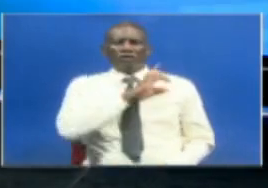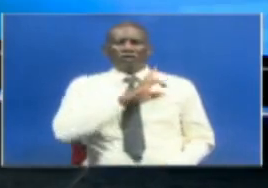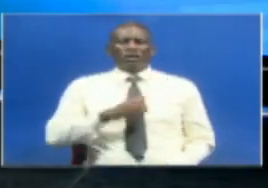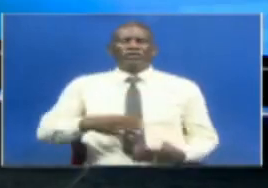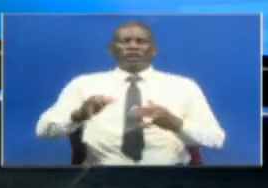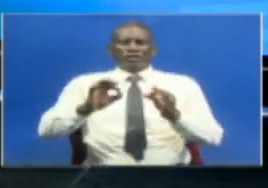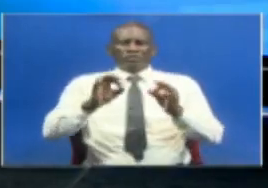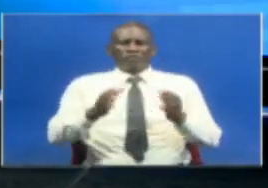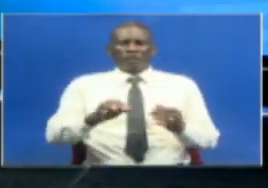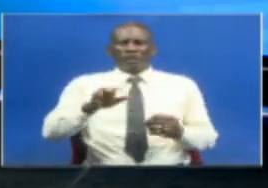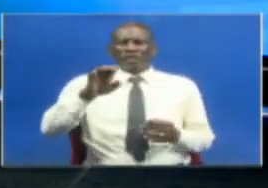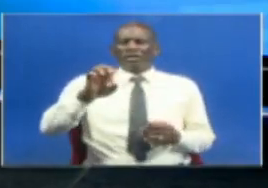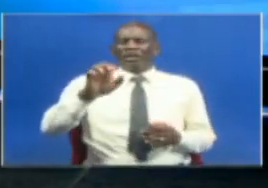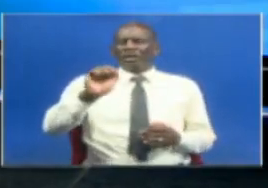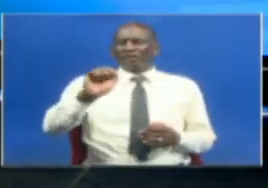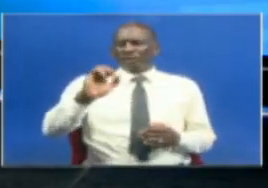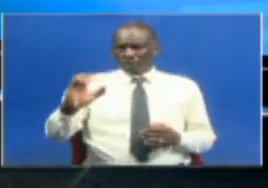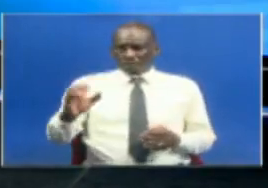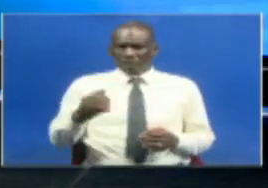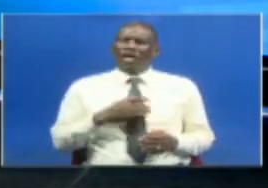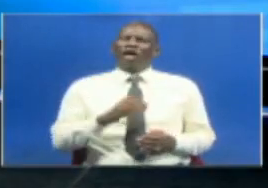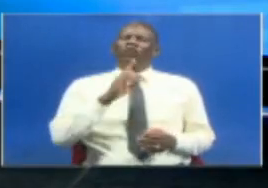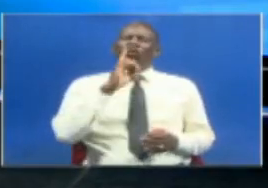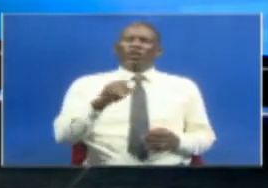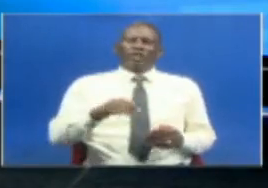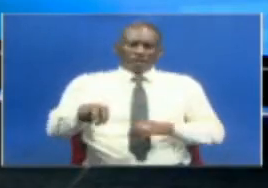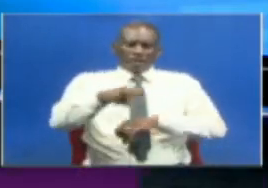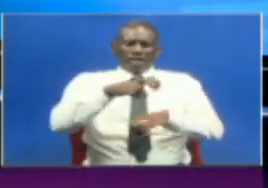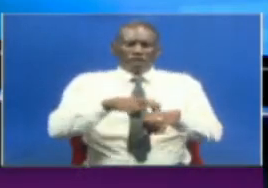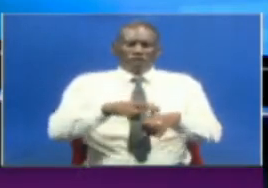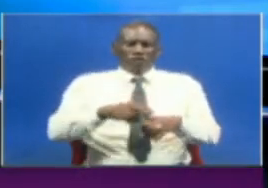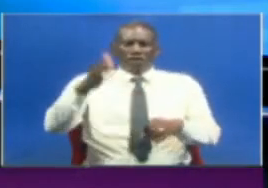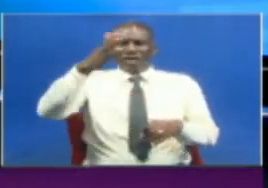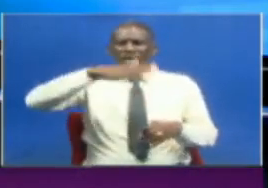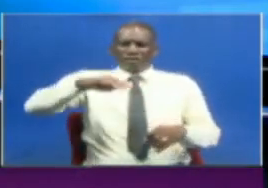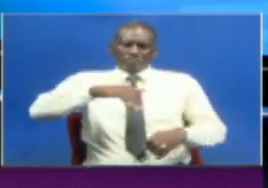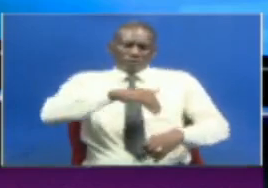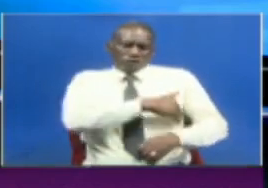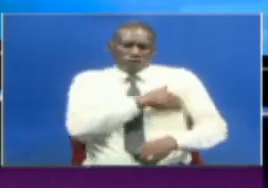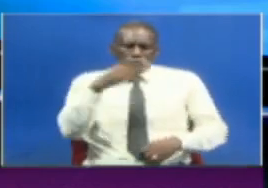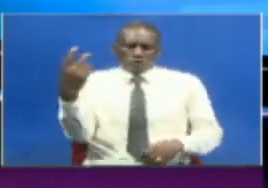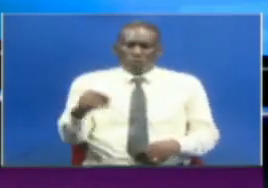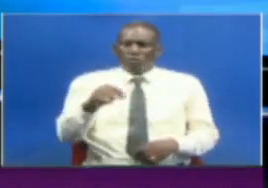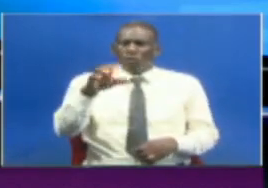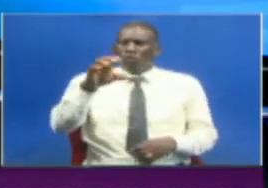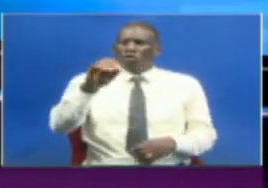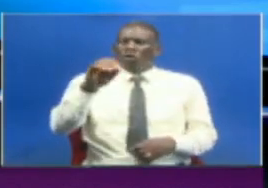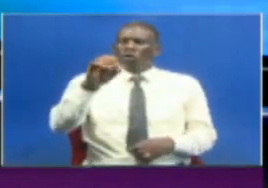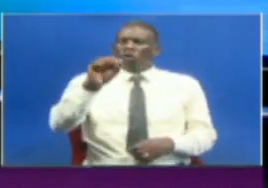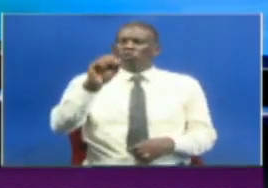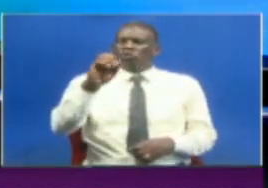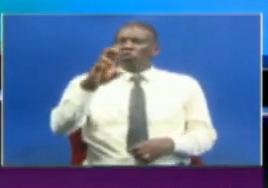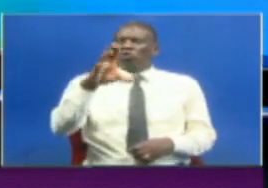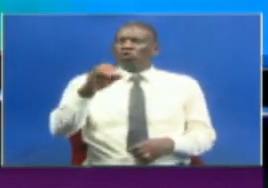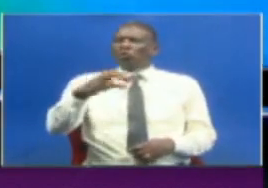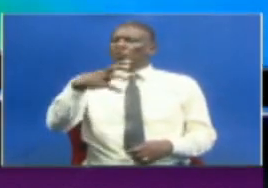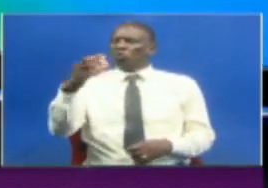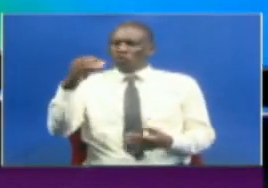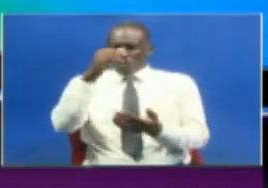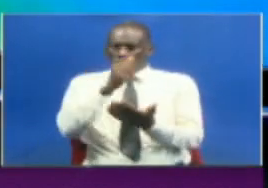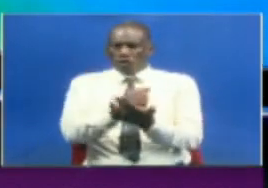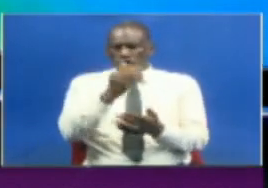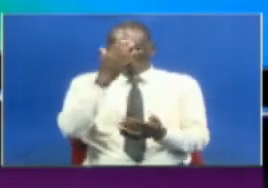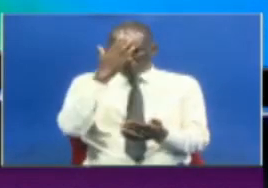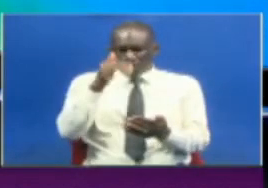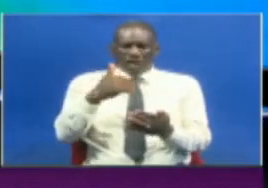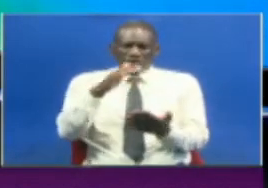Well, the Ethics and Anti-Corruption Commission has summoned National Assembly Chief Whip Silvanus Osoro to appear before it on Monday over his remarks in Bomet